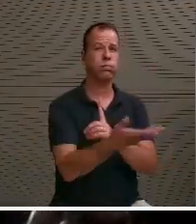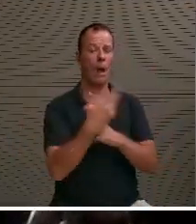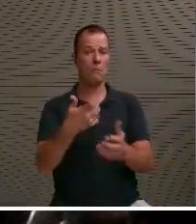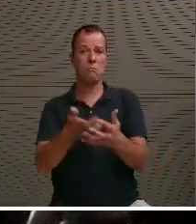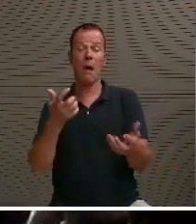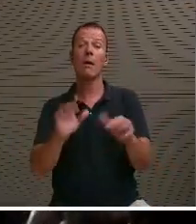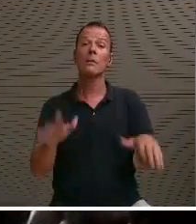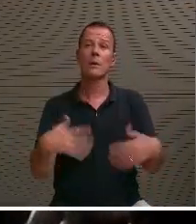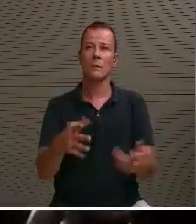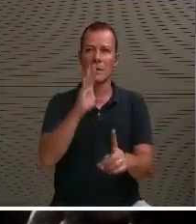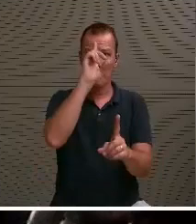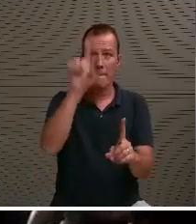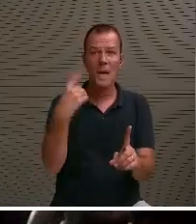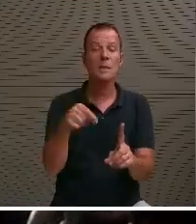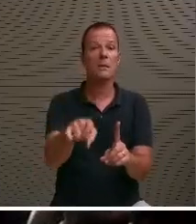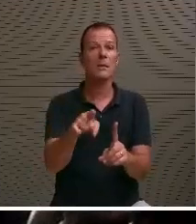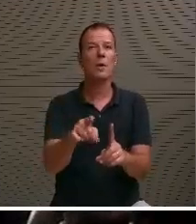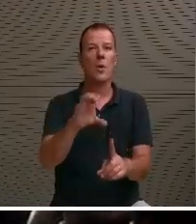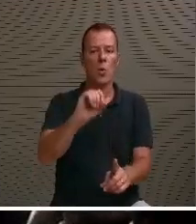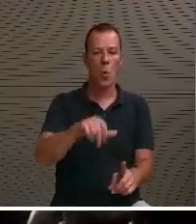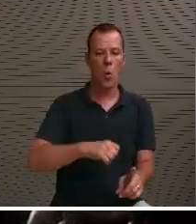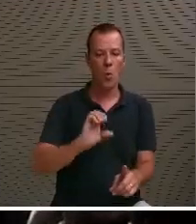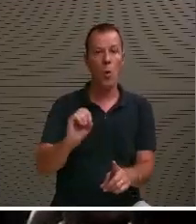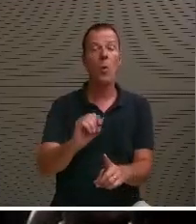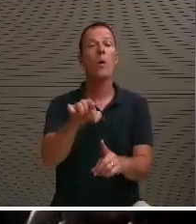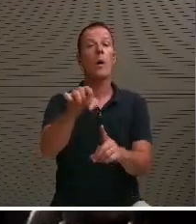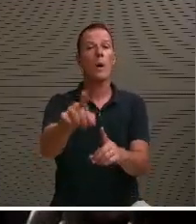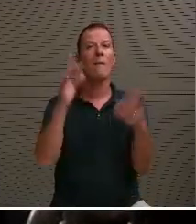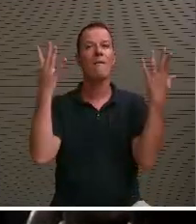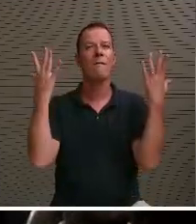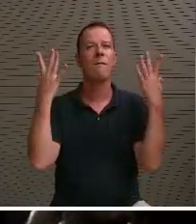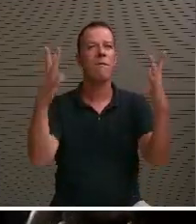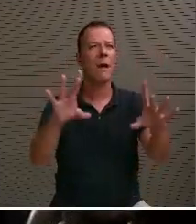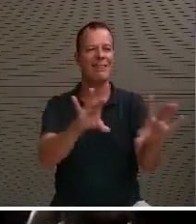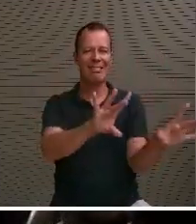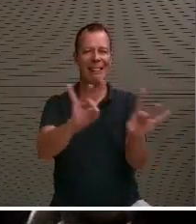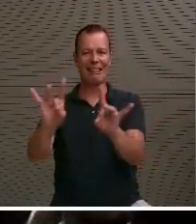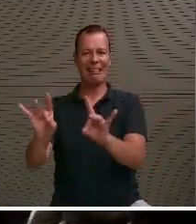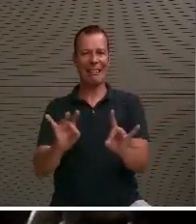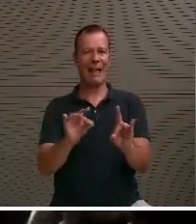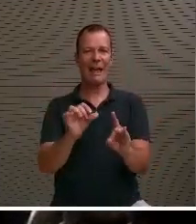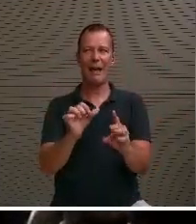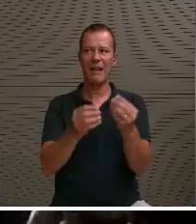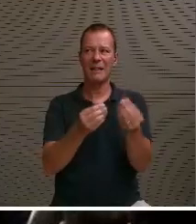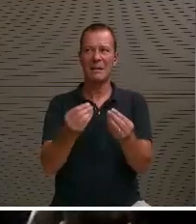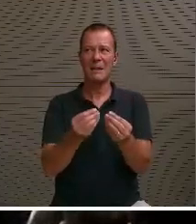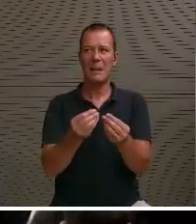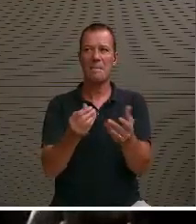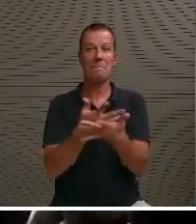rainforest in DRC, it's the second largest forest in the world after Amazon, but it has been considered